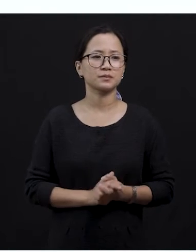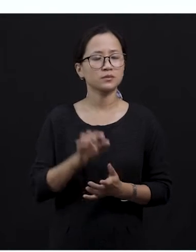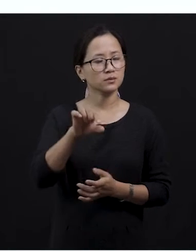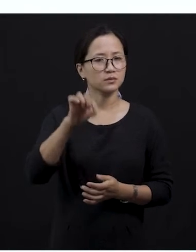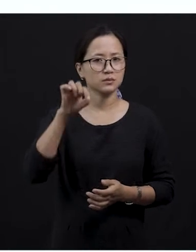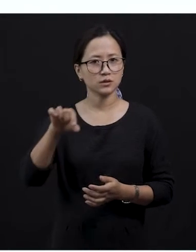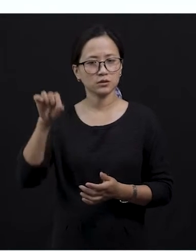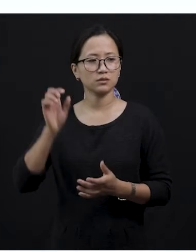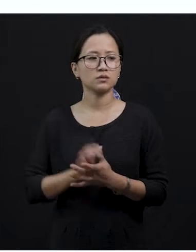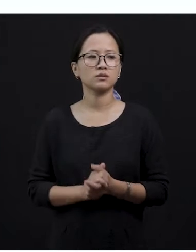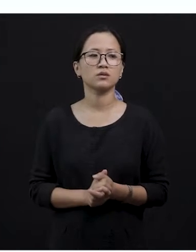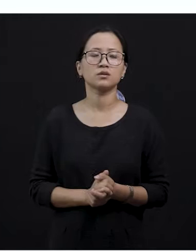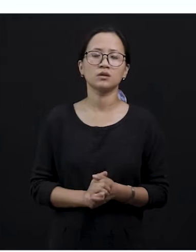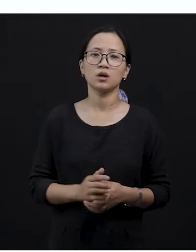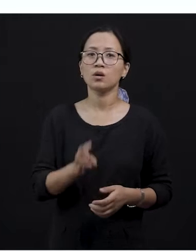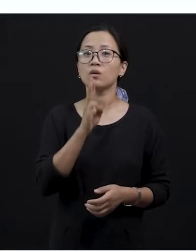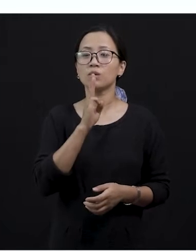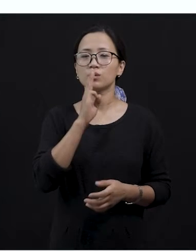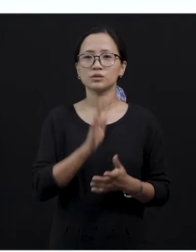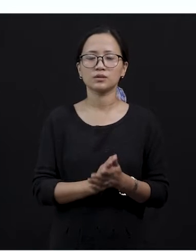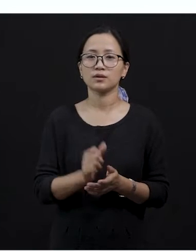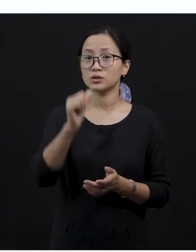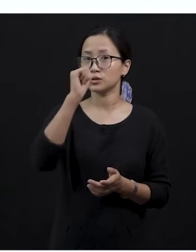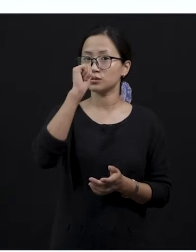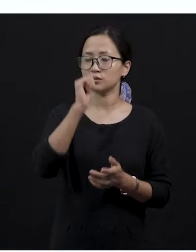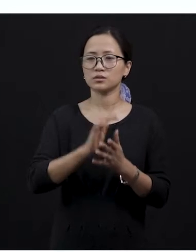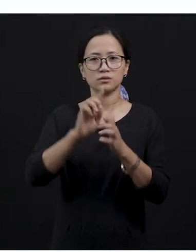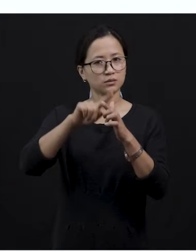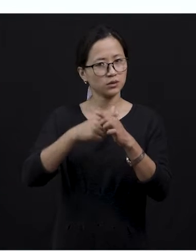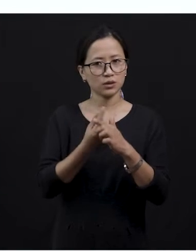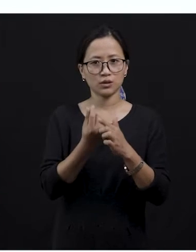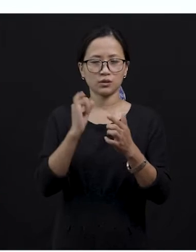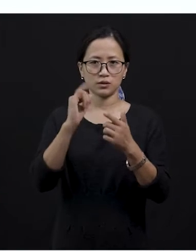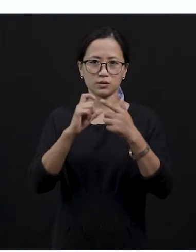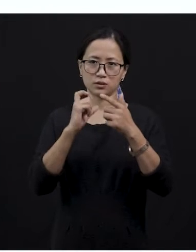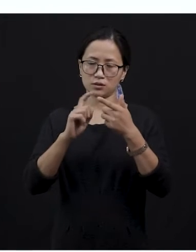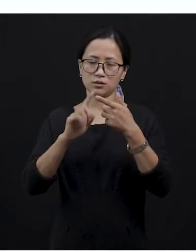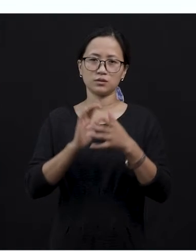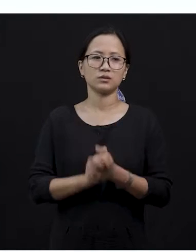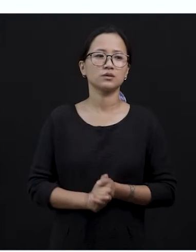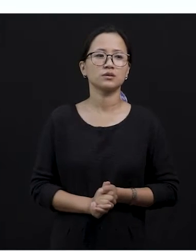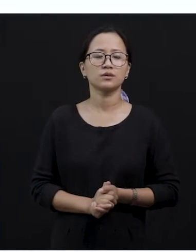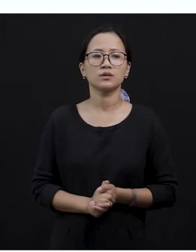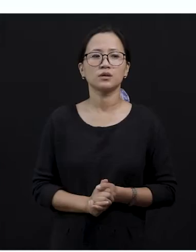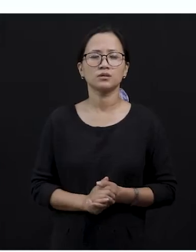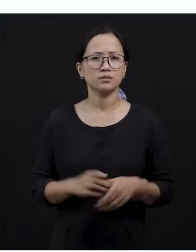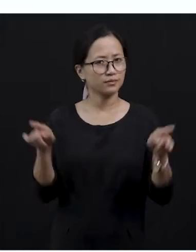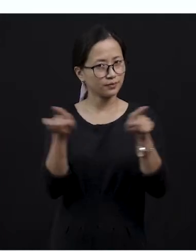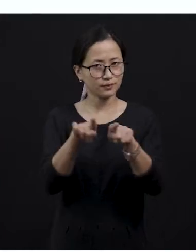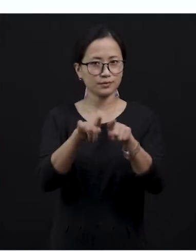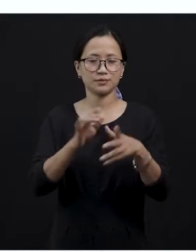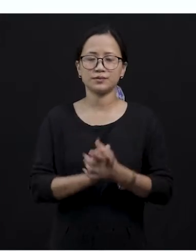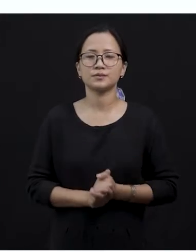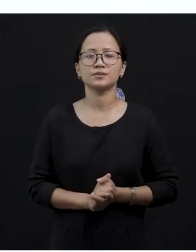list out, yes, water and juice. See, river water. Water and juice, they are